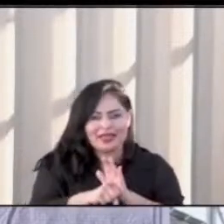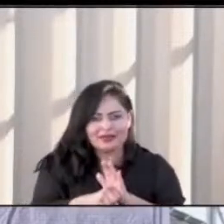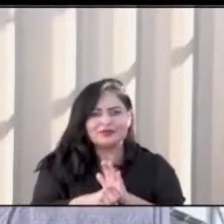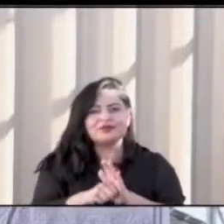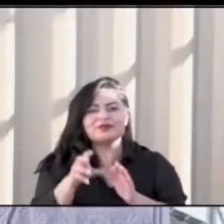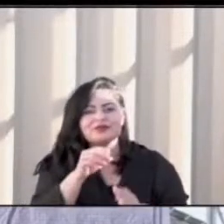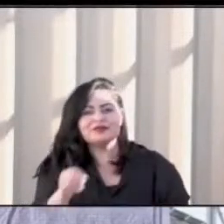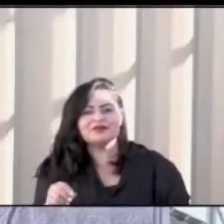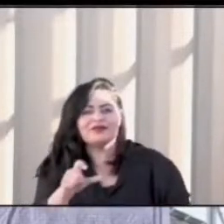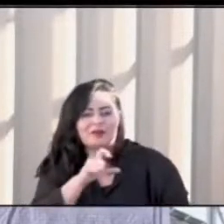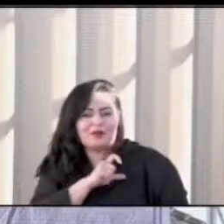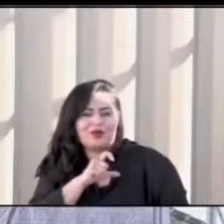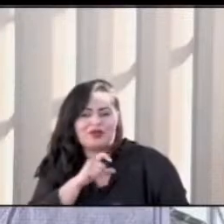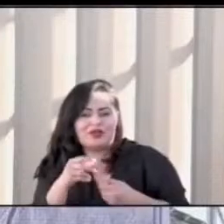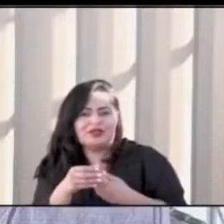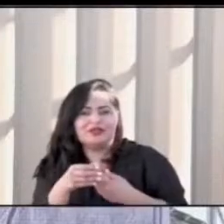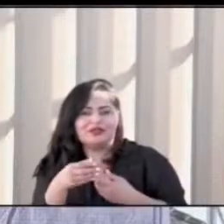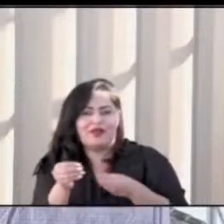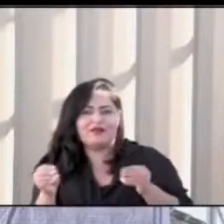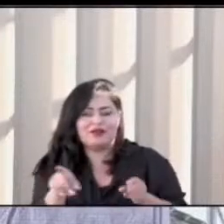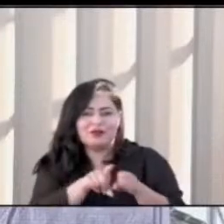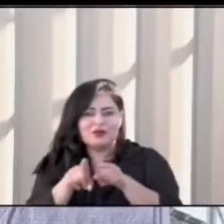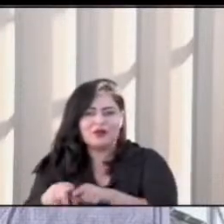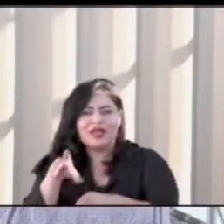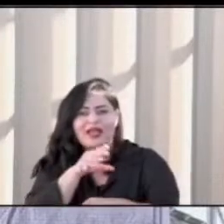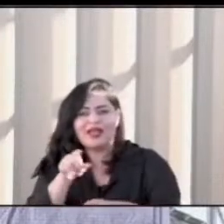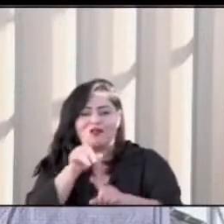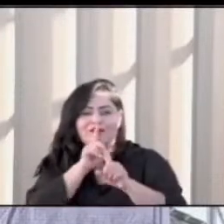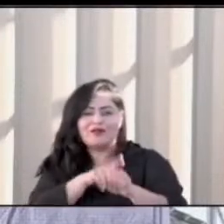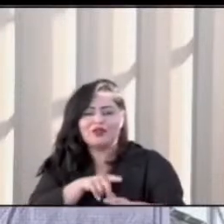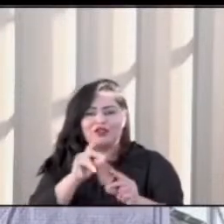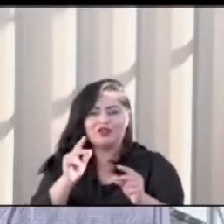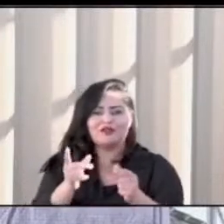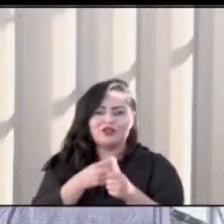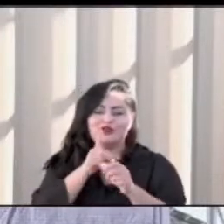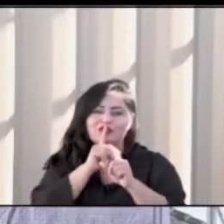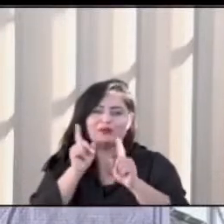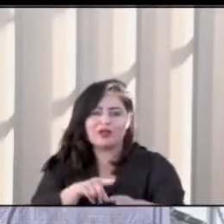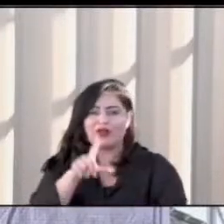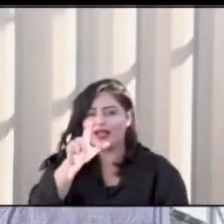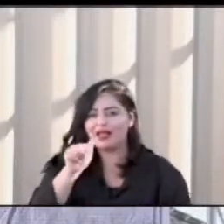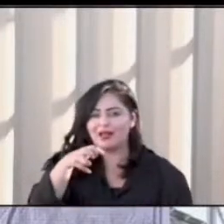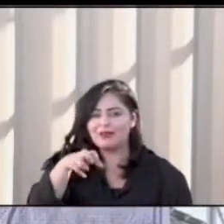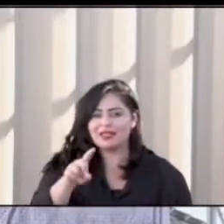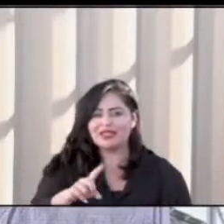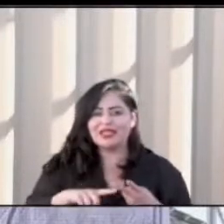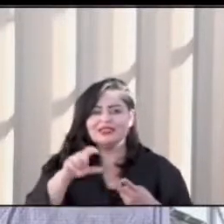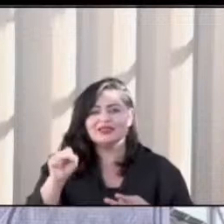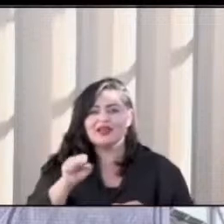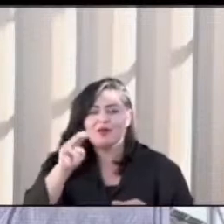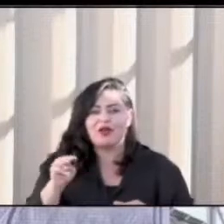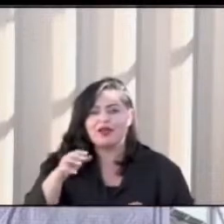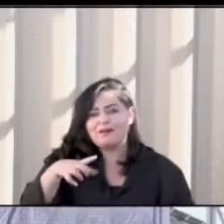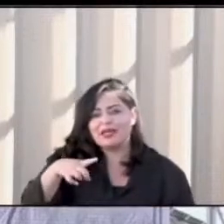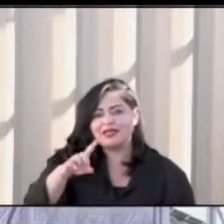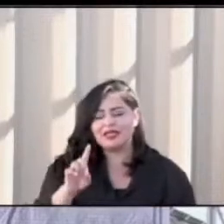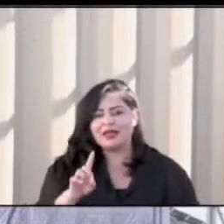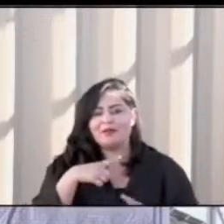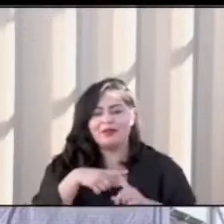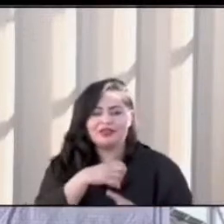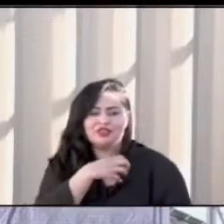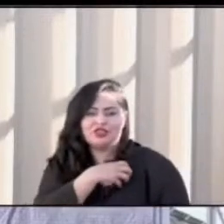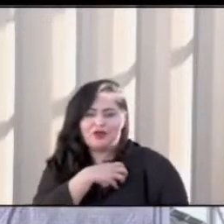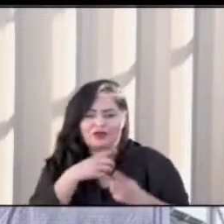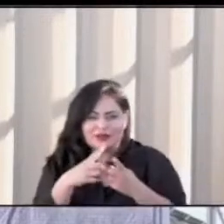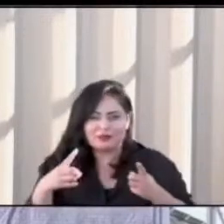enforcement officers and emergency response partners, including LAPD, Santa Monica PD, the Sheriff's